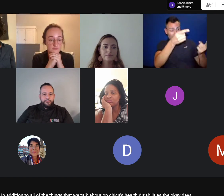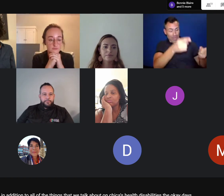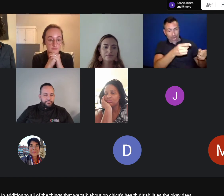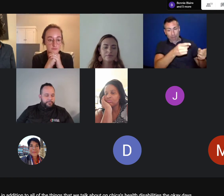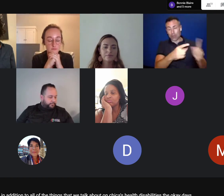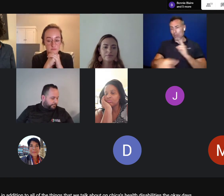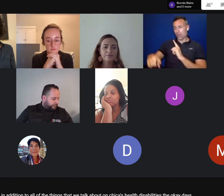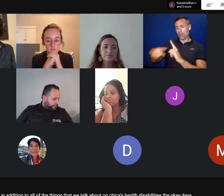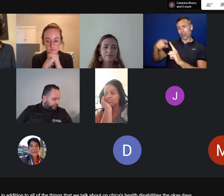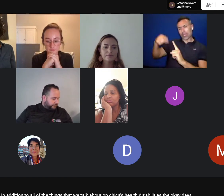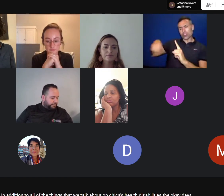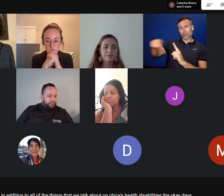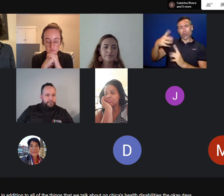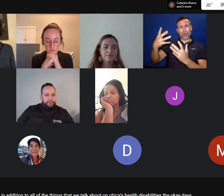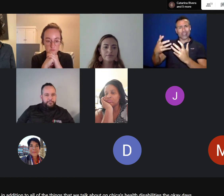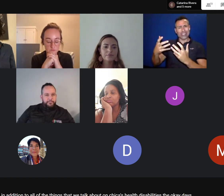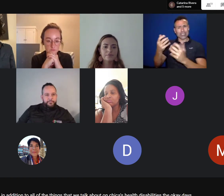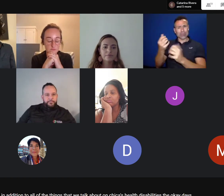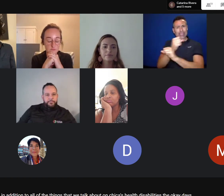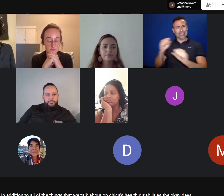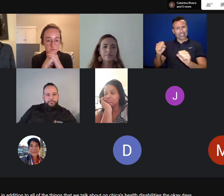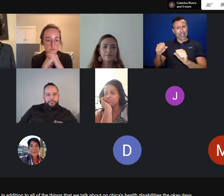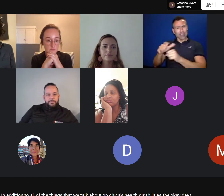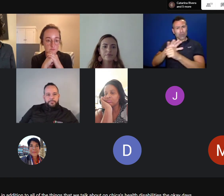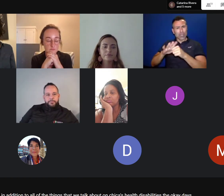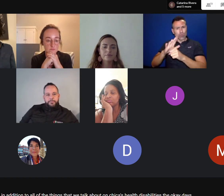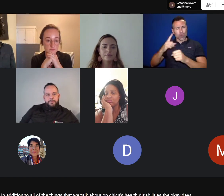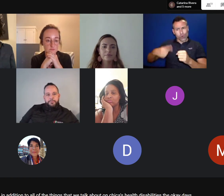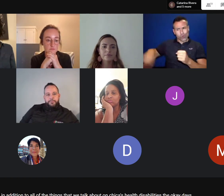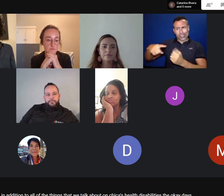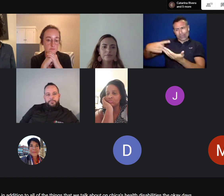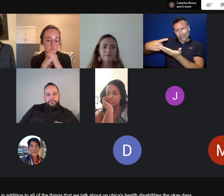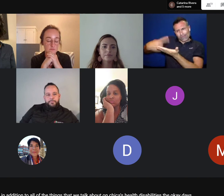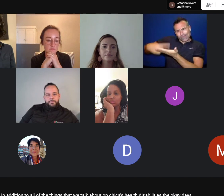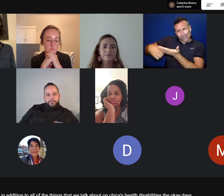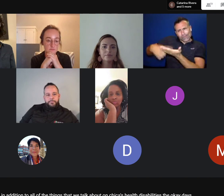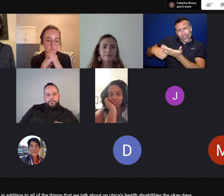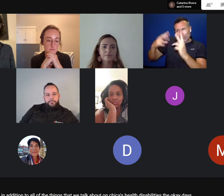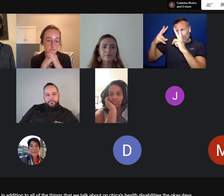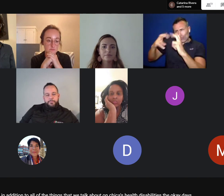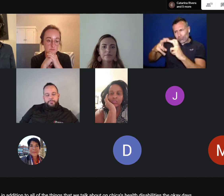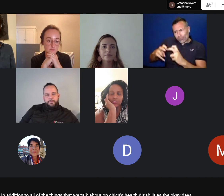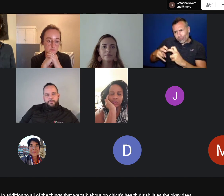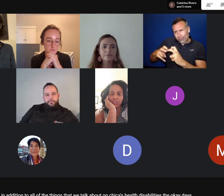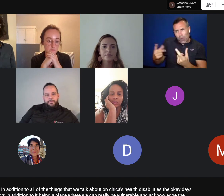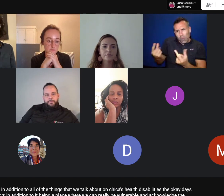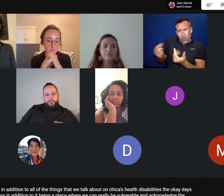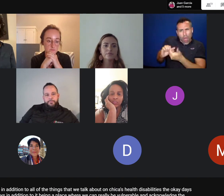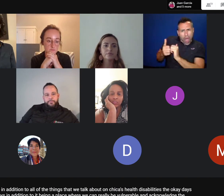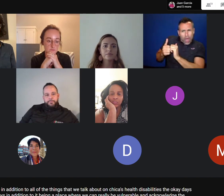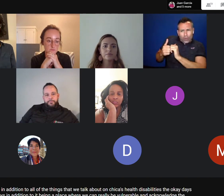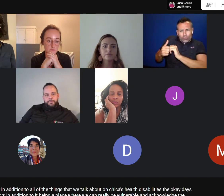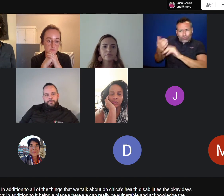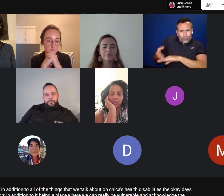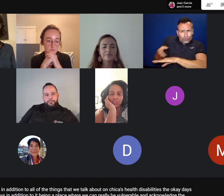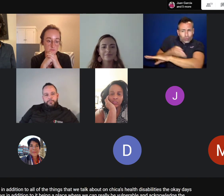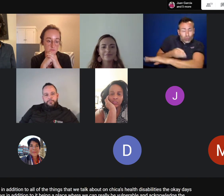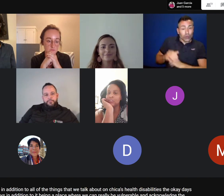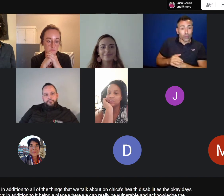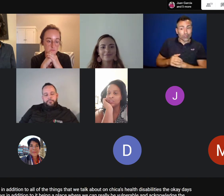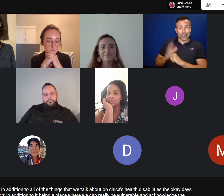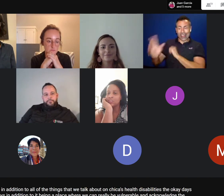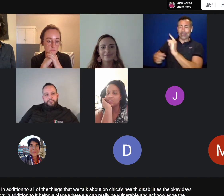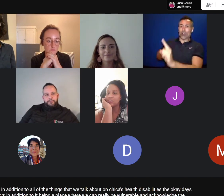community, on, figuring it out. That's what we're about here. We're all about solutions.